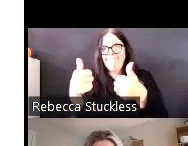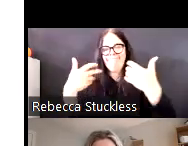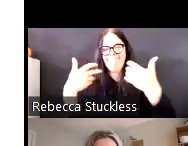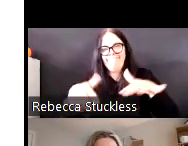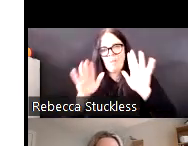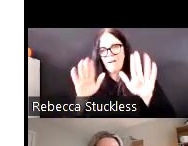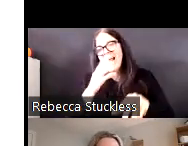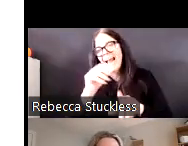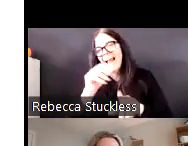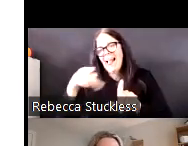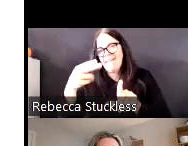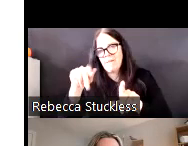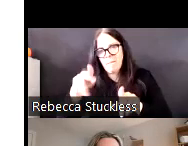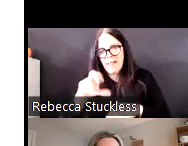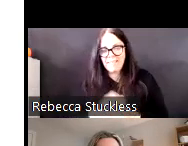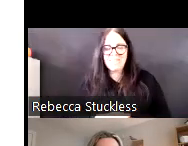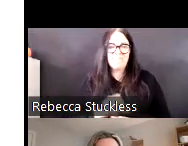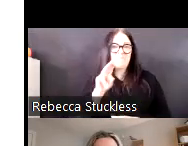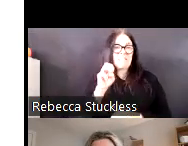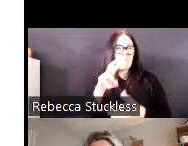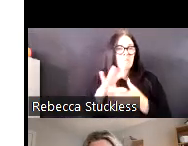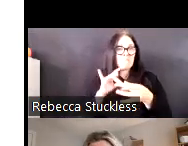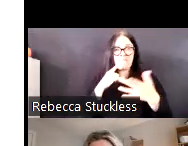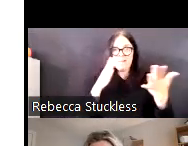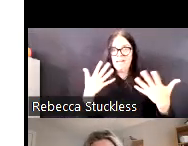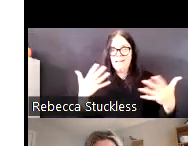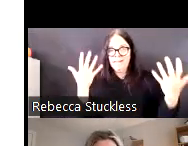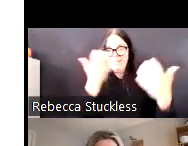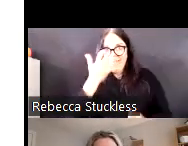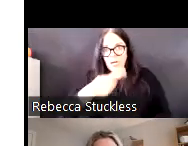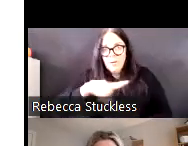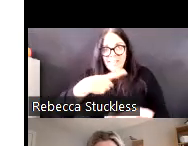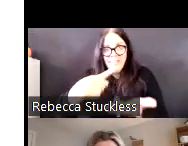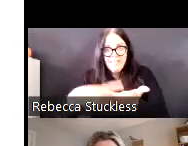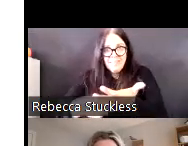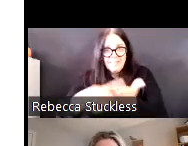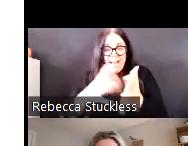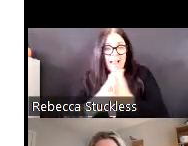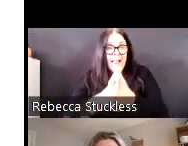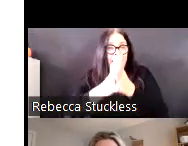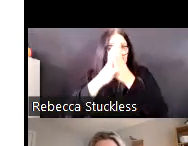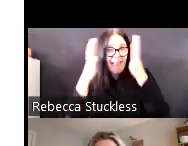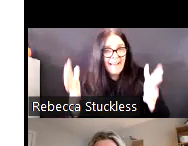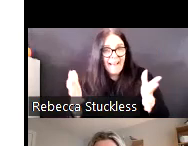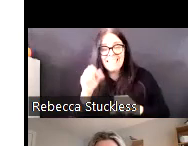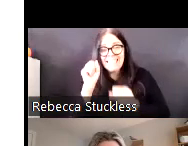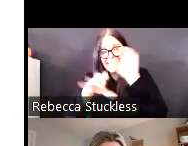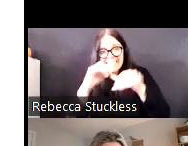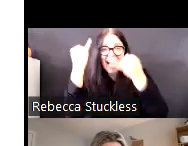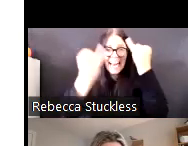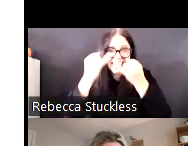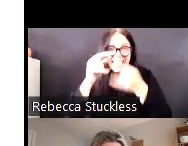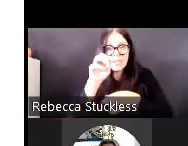Well, clearly, we talked about a lot today. So many new resources and tools and ideas and